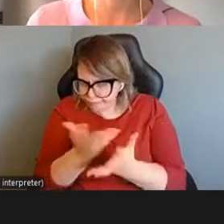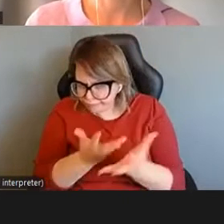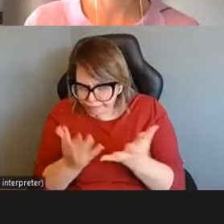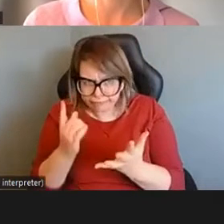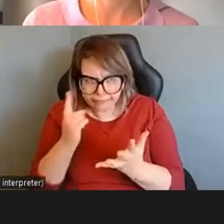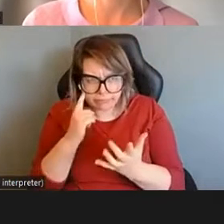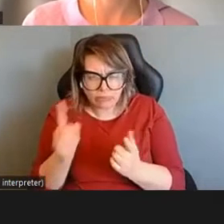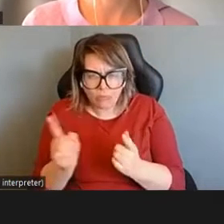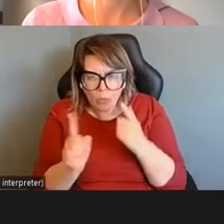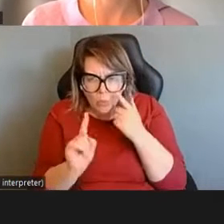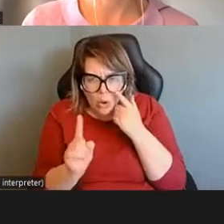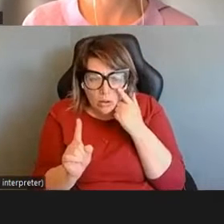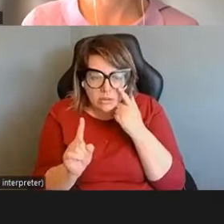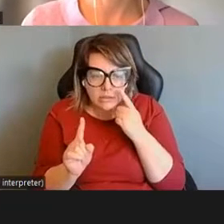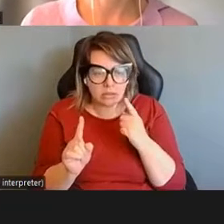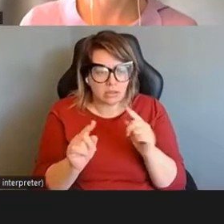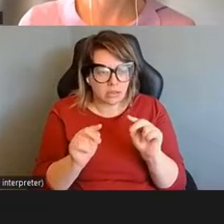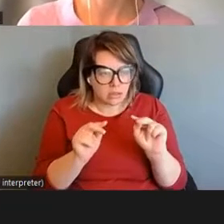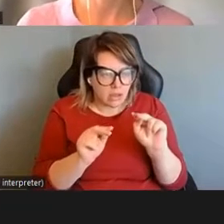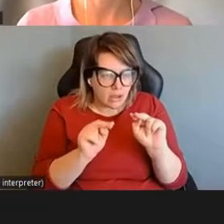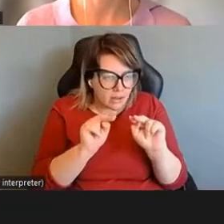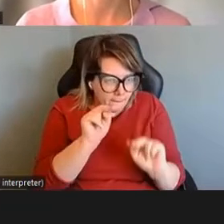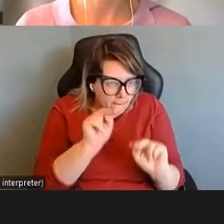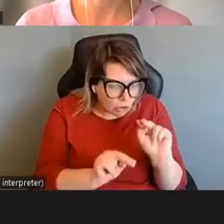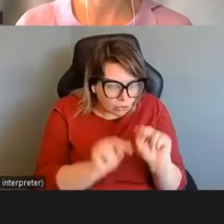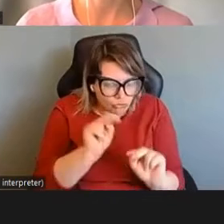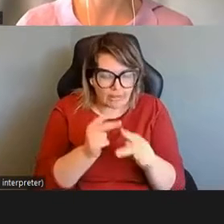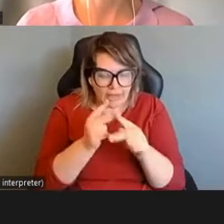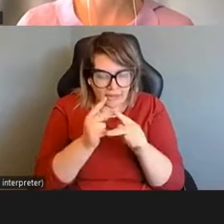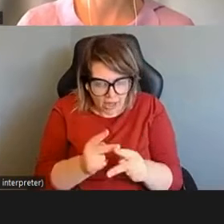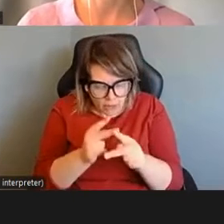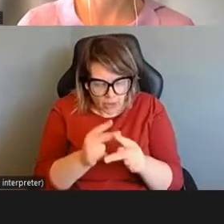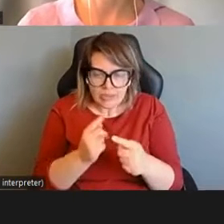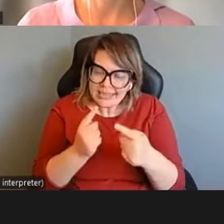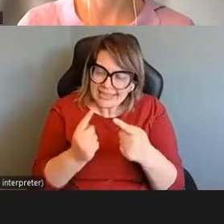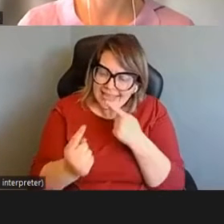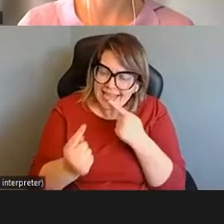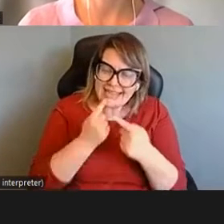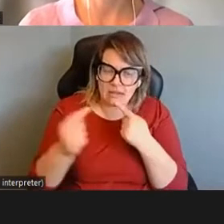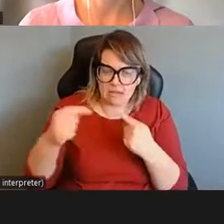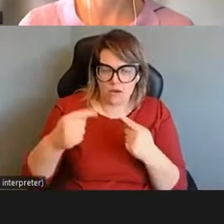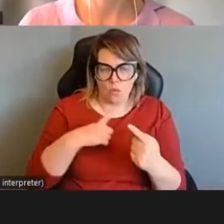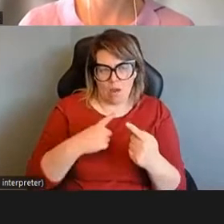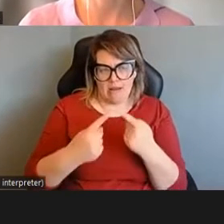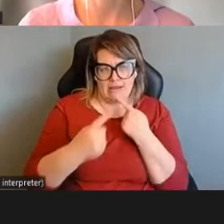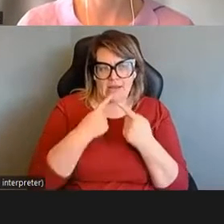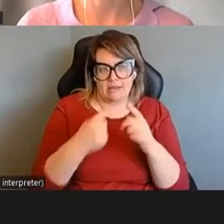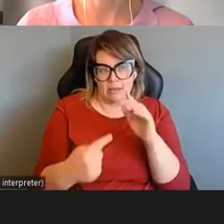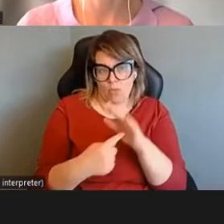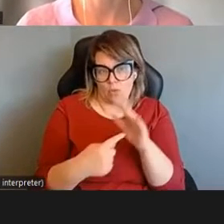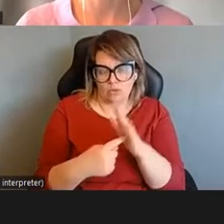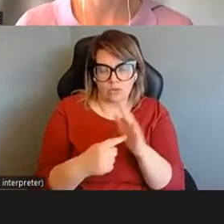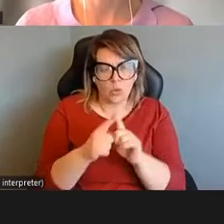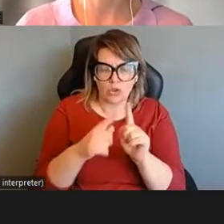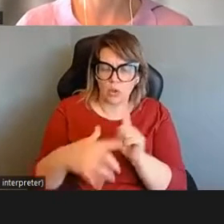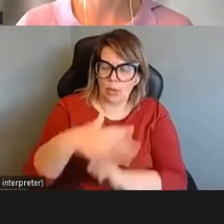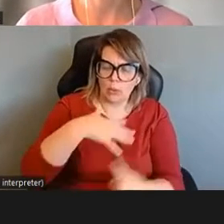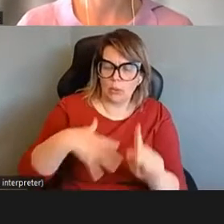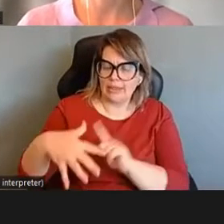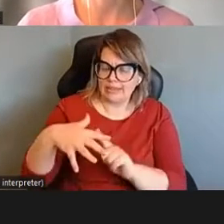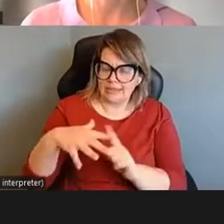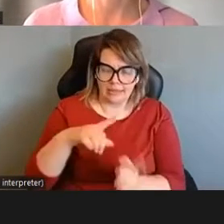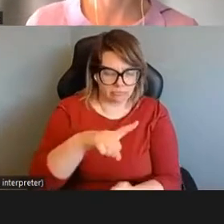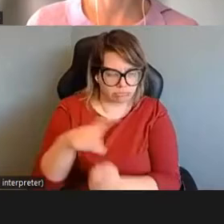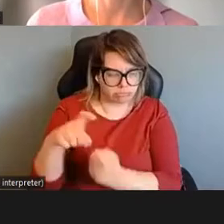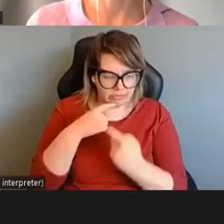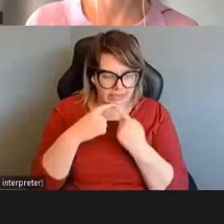of monitoring and evaluation and data. Why is it important? And what can communities do with their data? And